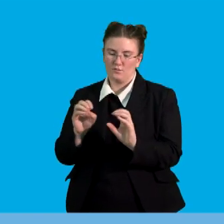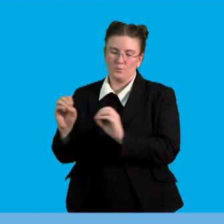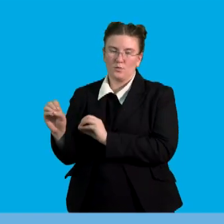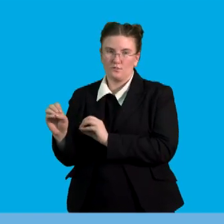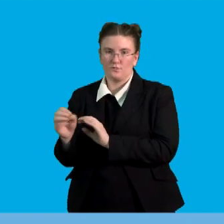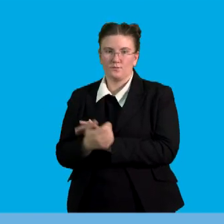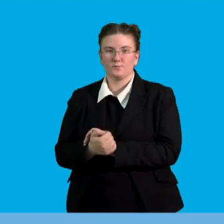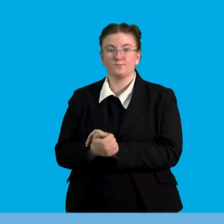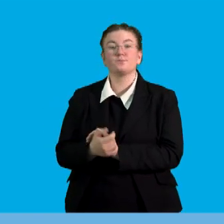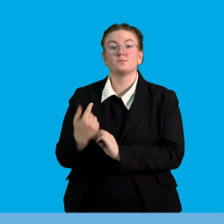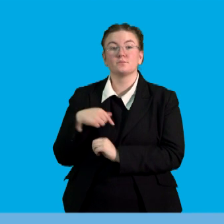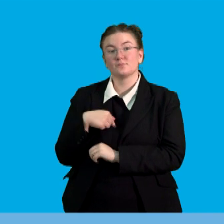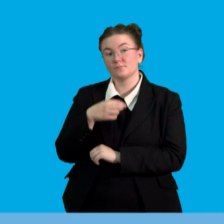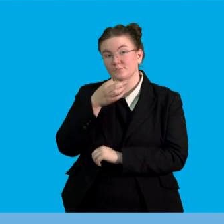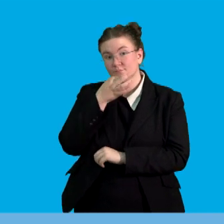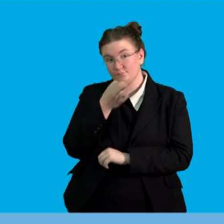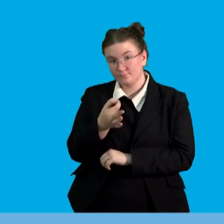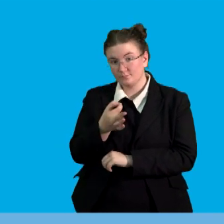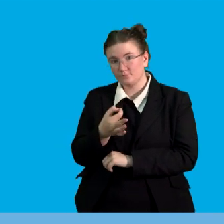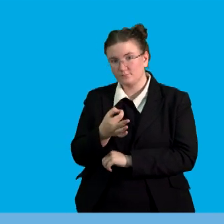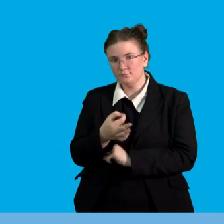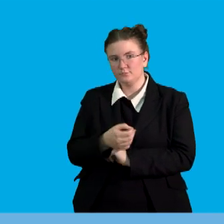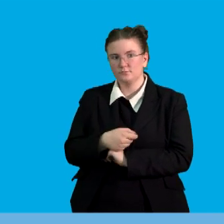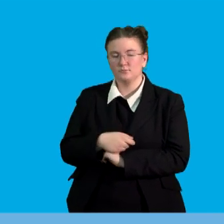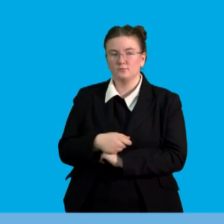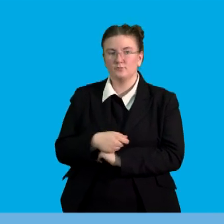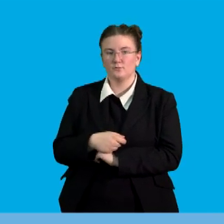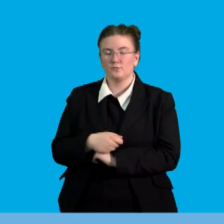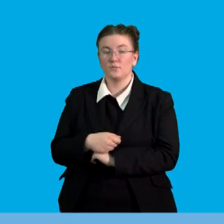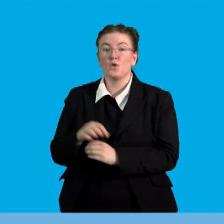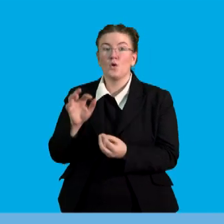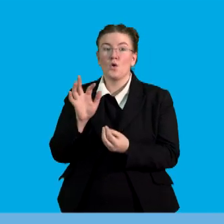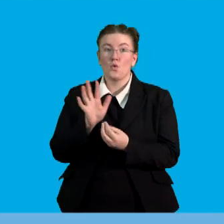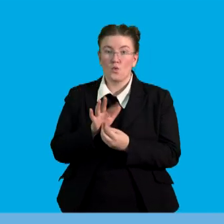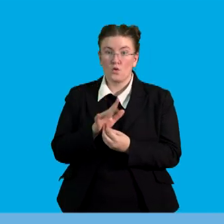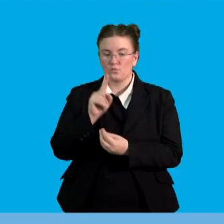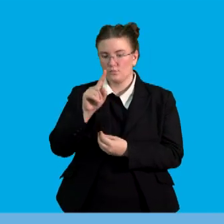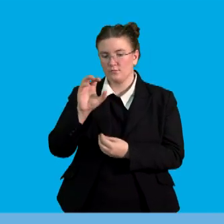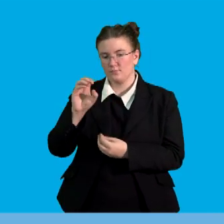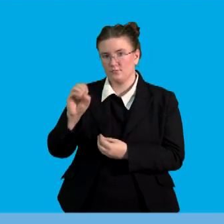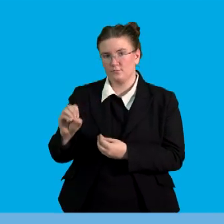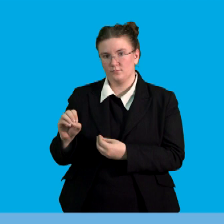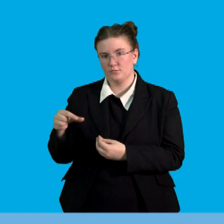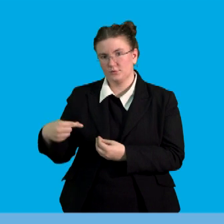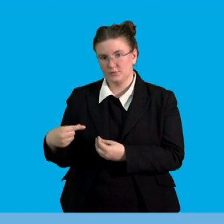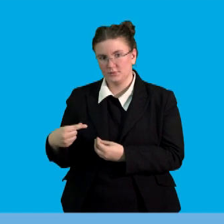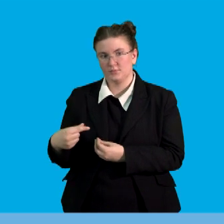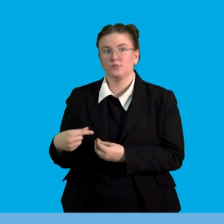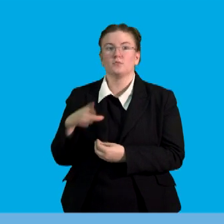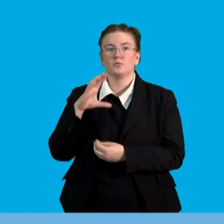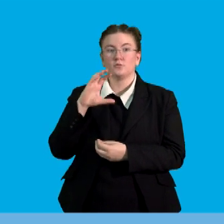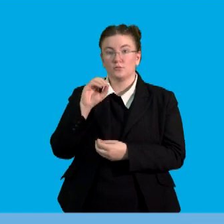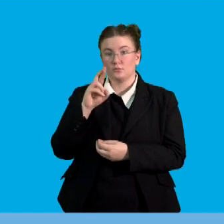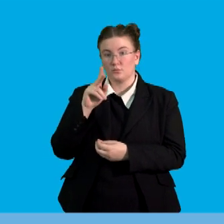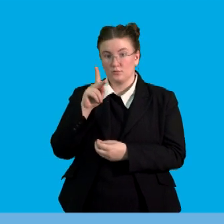2 times to the right. So we're saying that the mass of the coal is 150